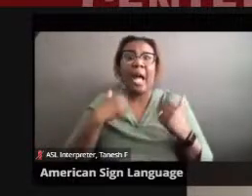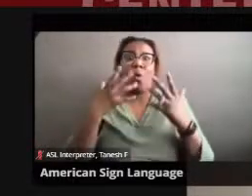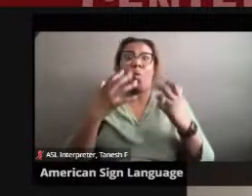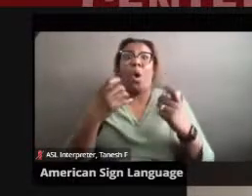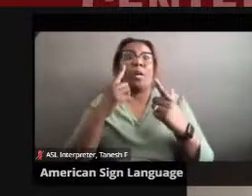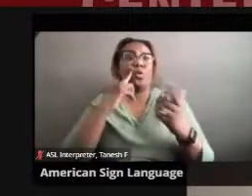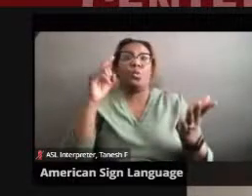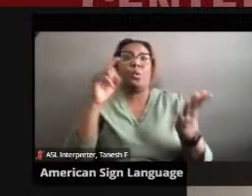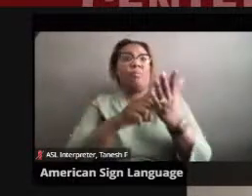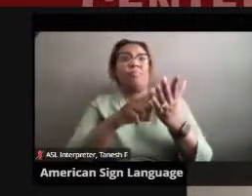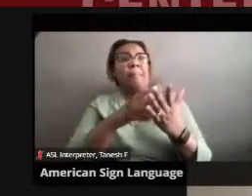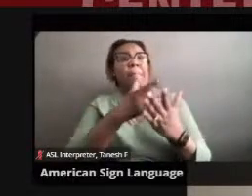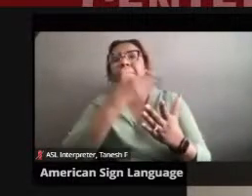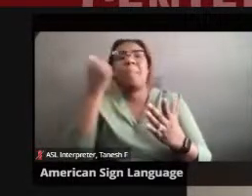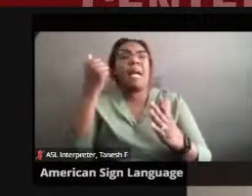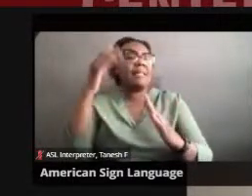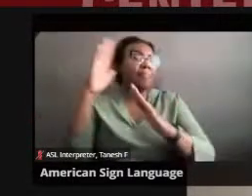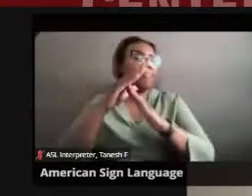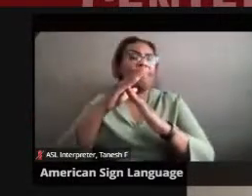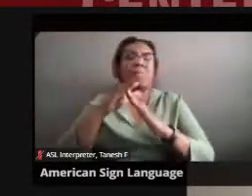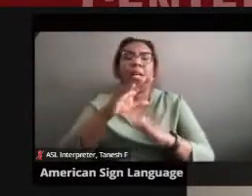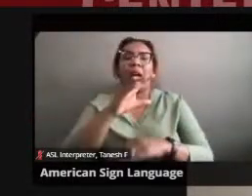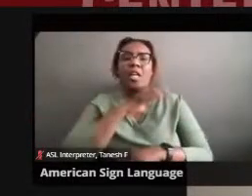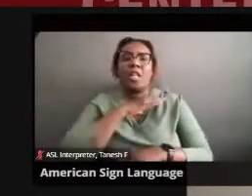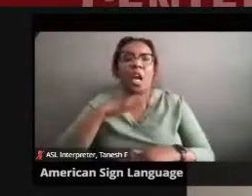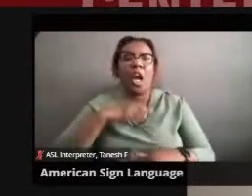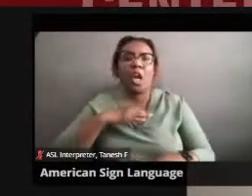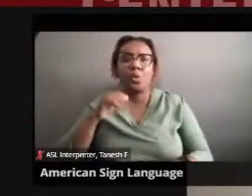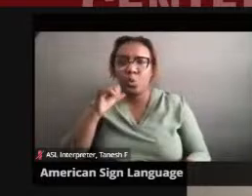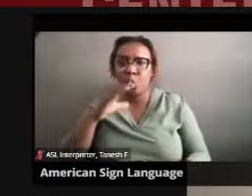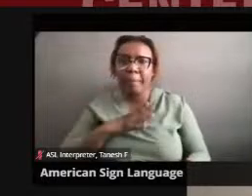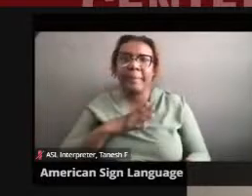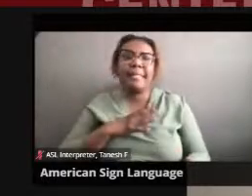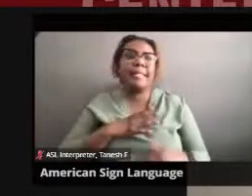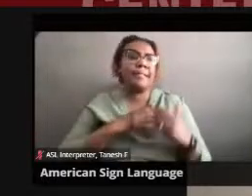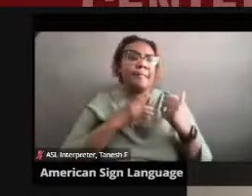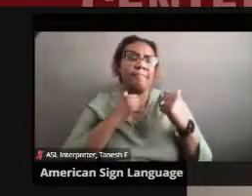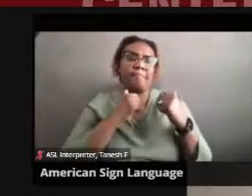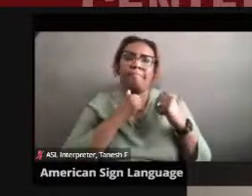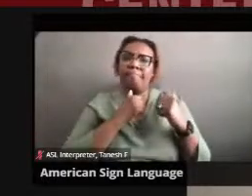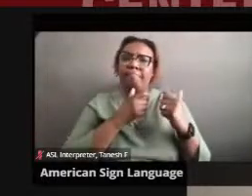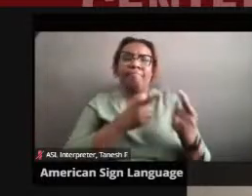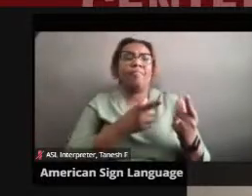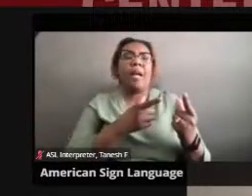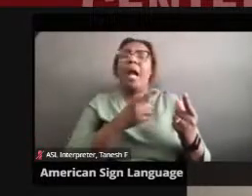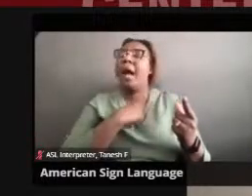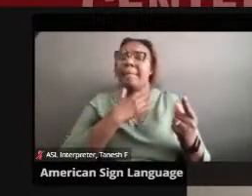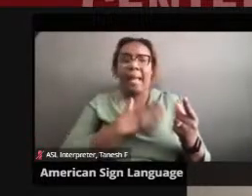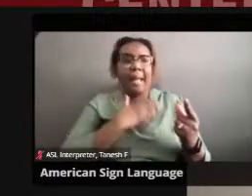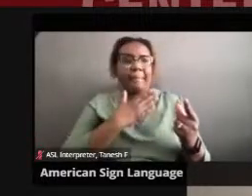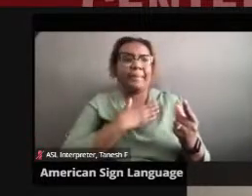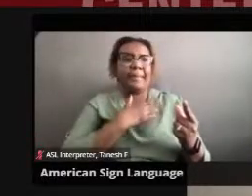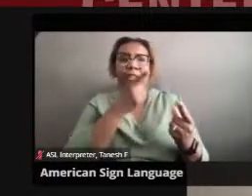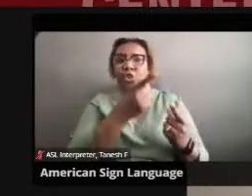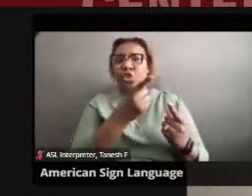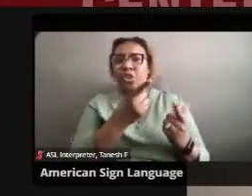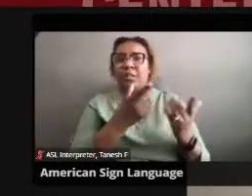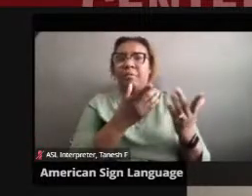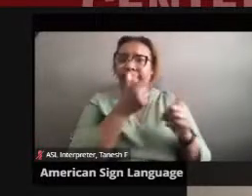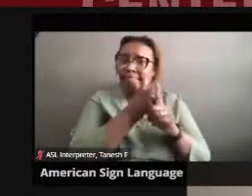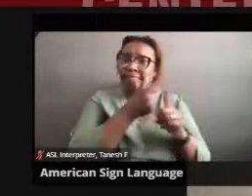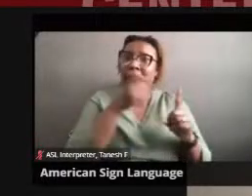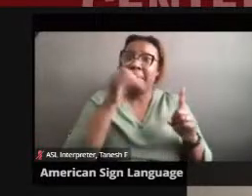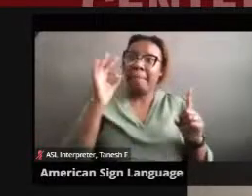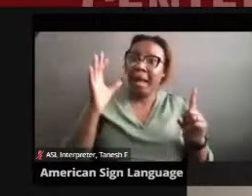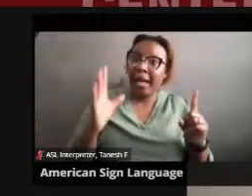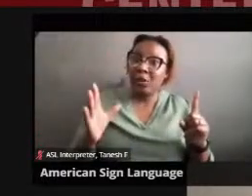there is serving us right now. And I'm so grateful that she serves as a pastor as